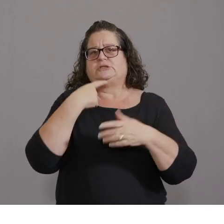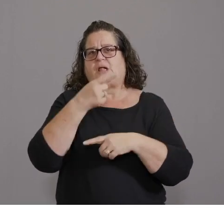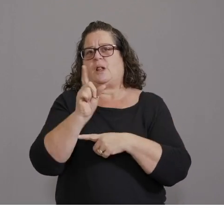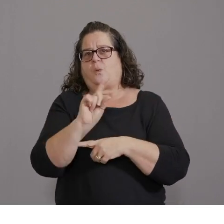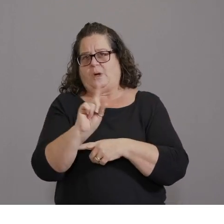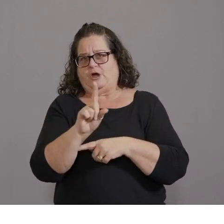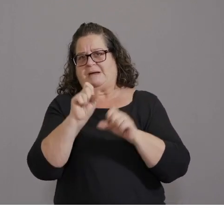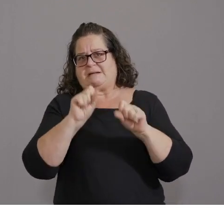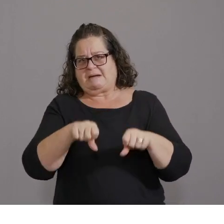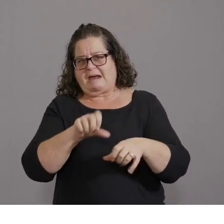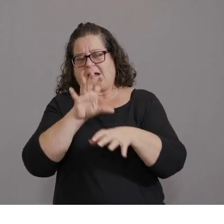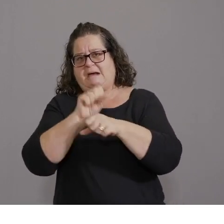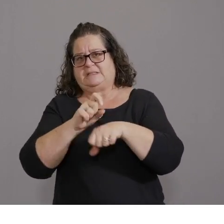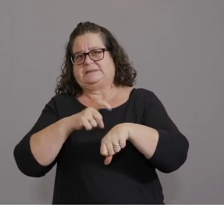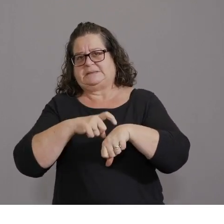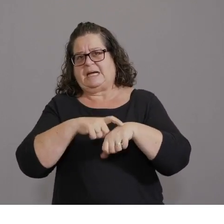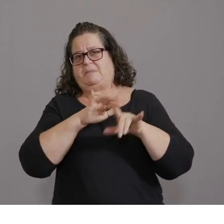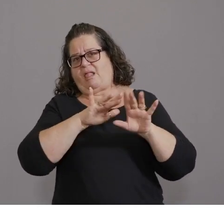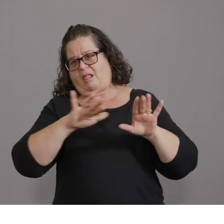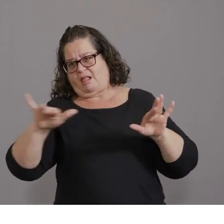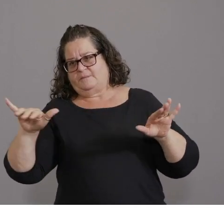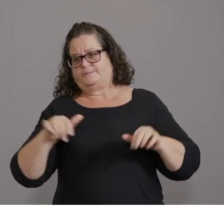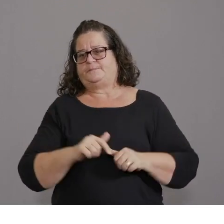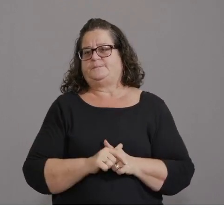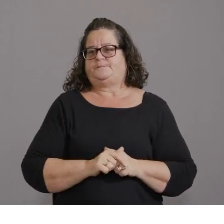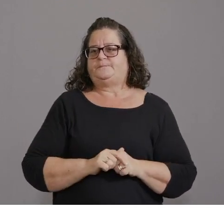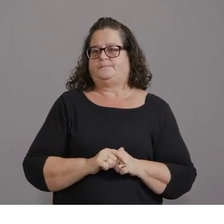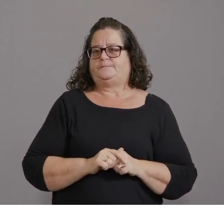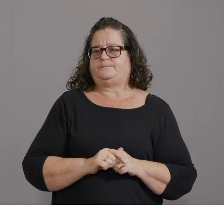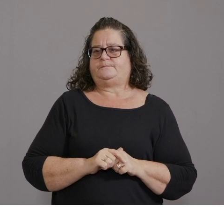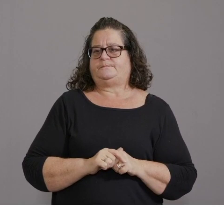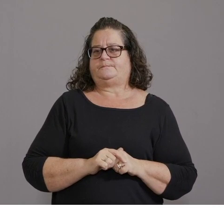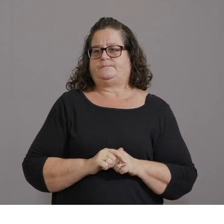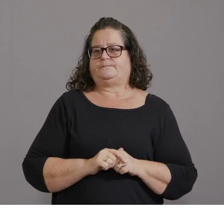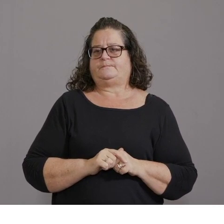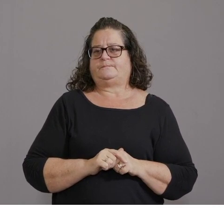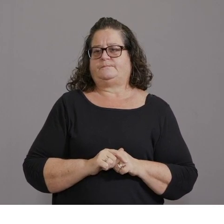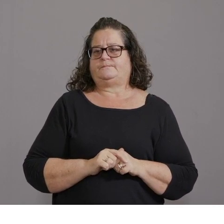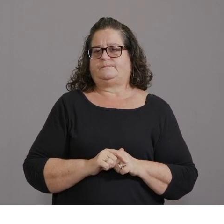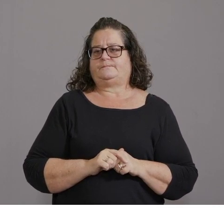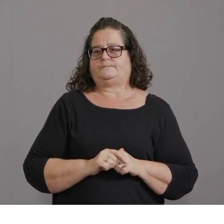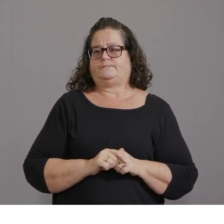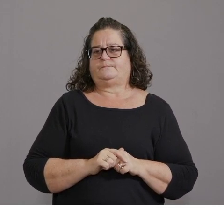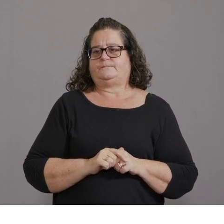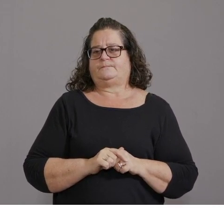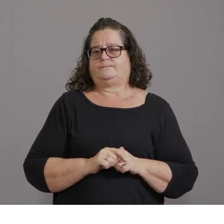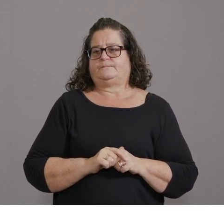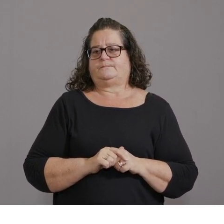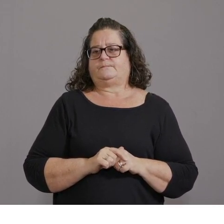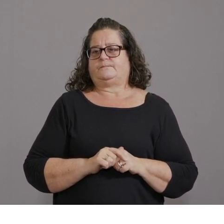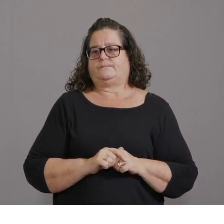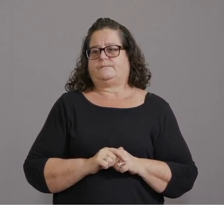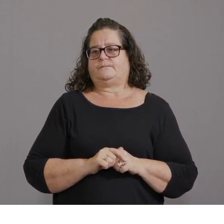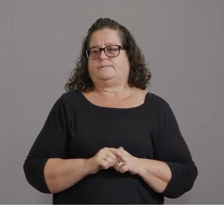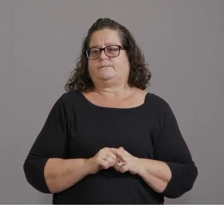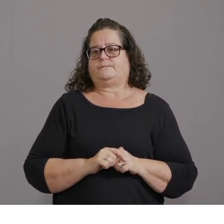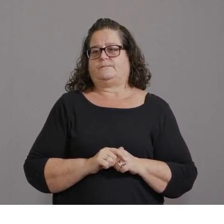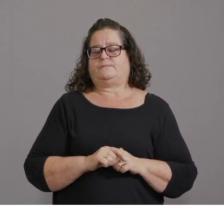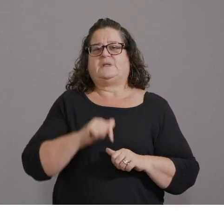vaccine providers are utilizing the state's vaccine management system. Some providers are using their